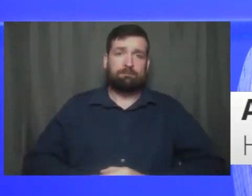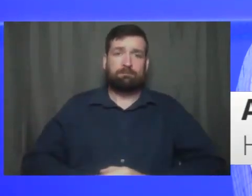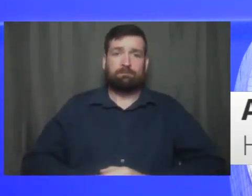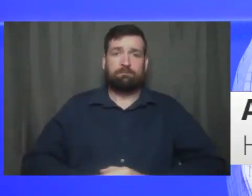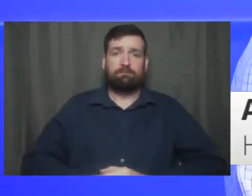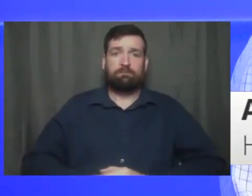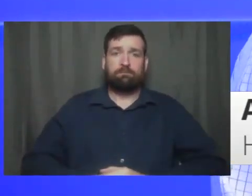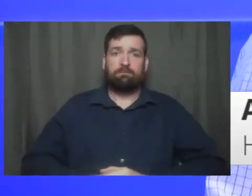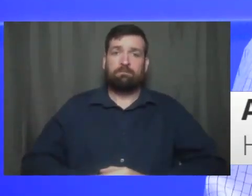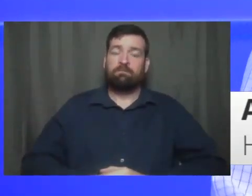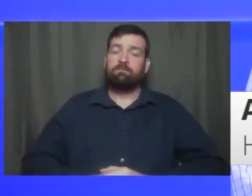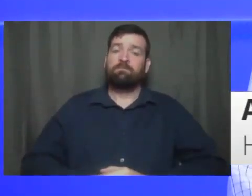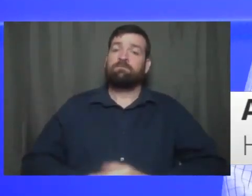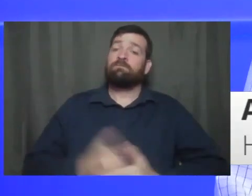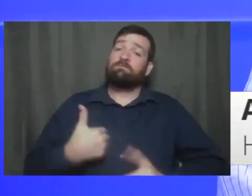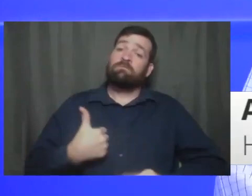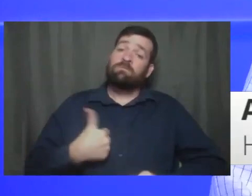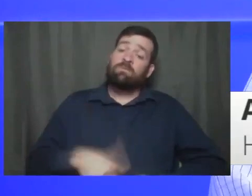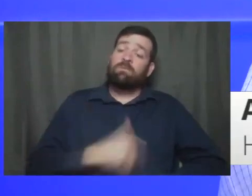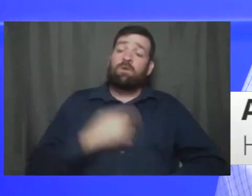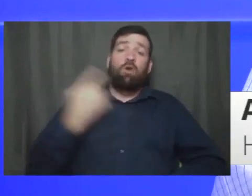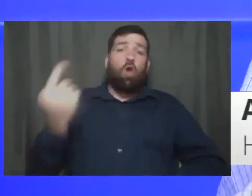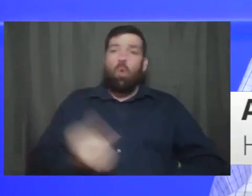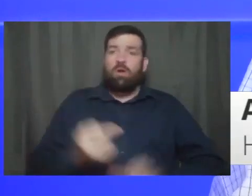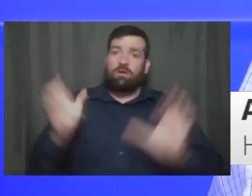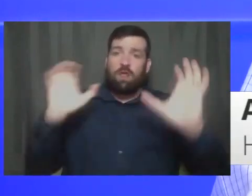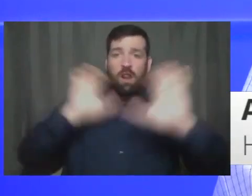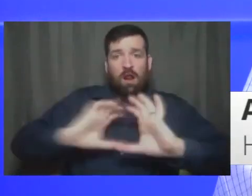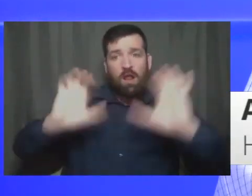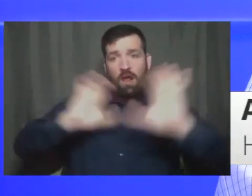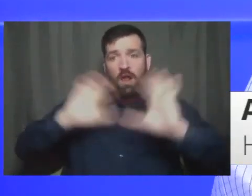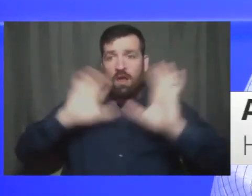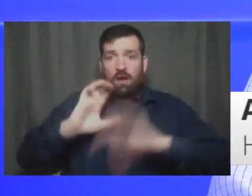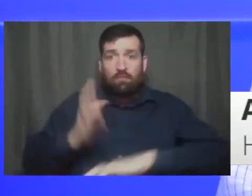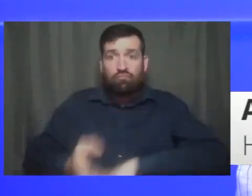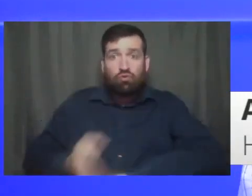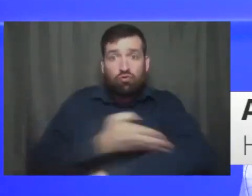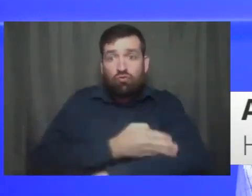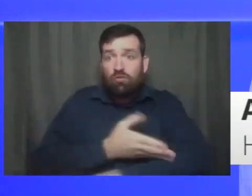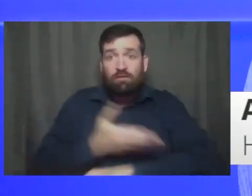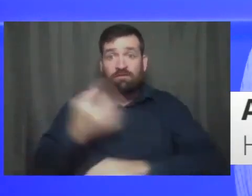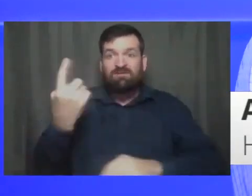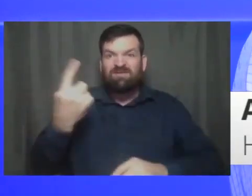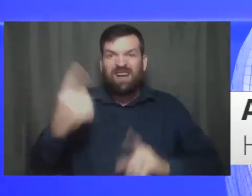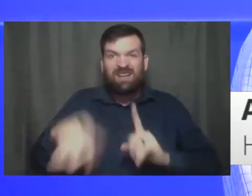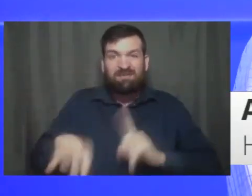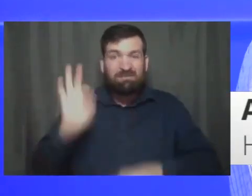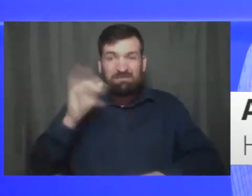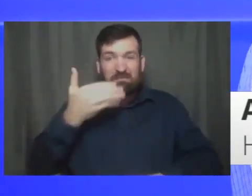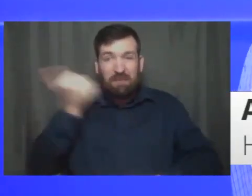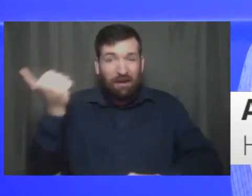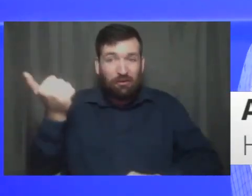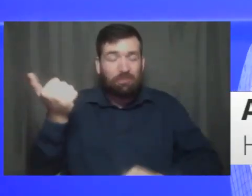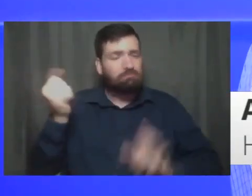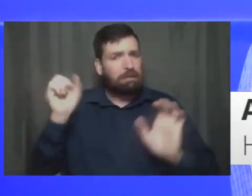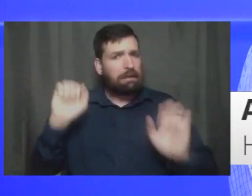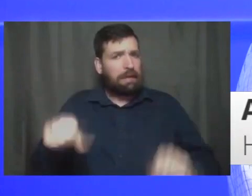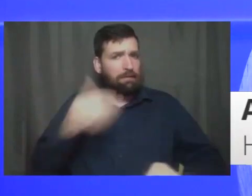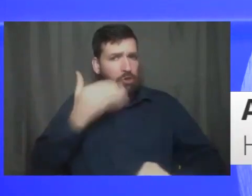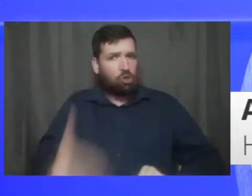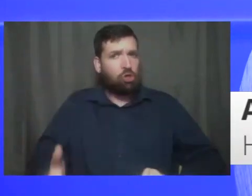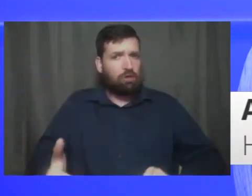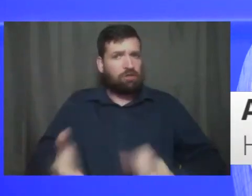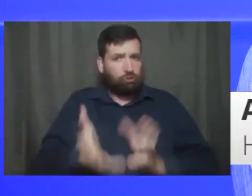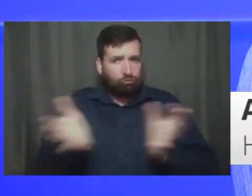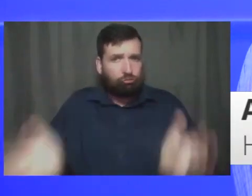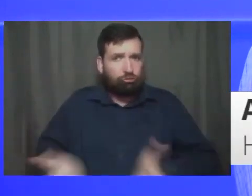always looking to improve and looking for what's better and better and better, which can be a good thing because it pushes ourselves, but also to really